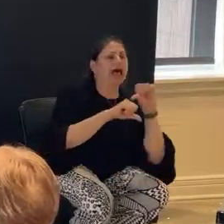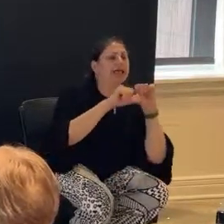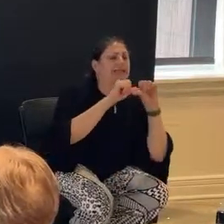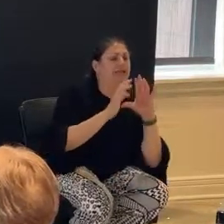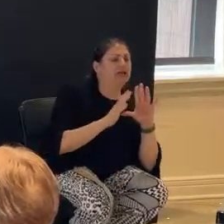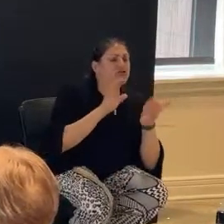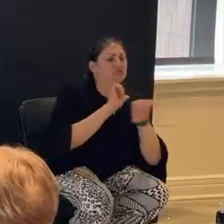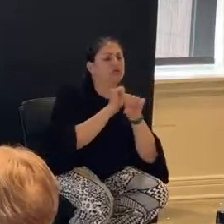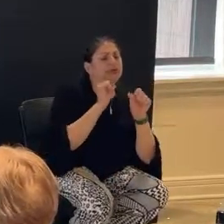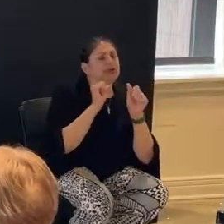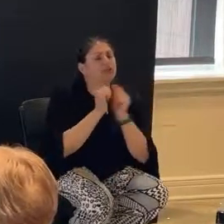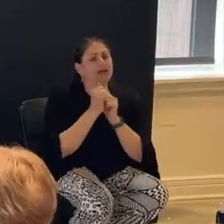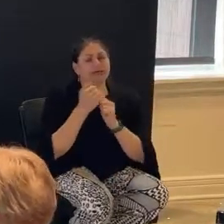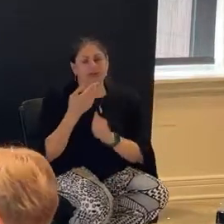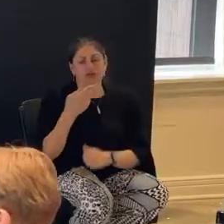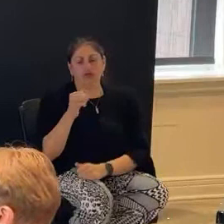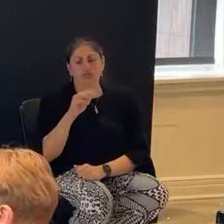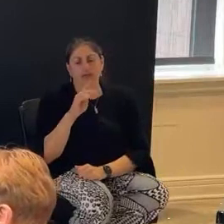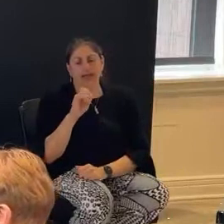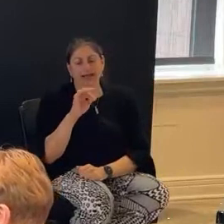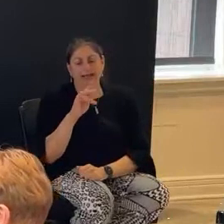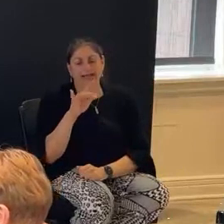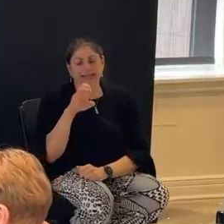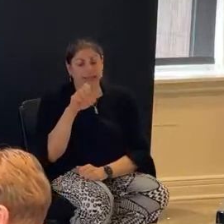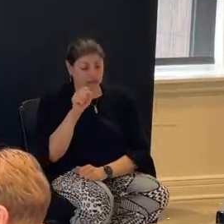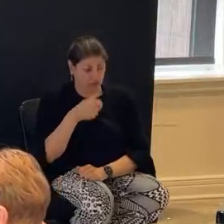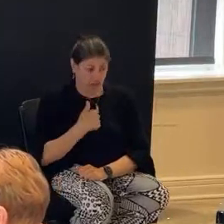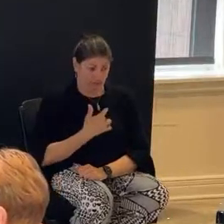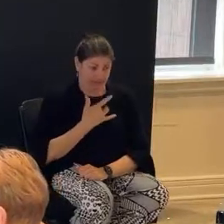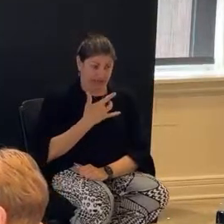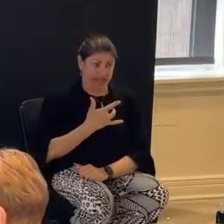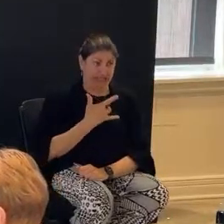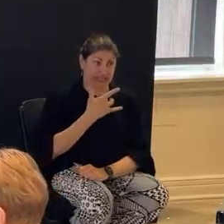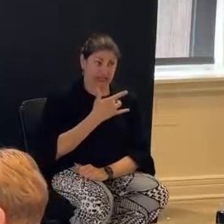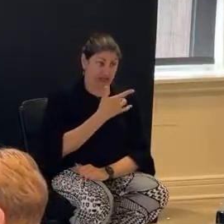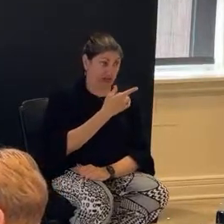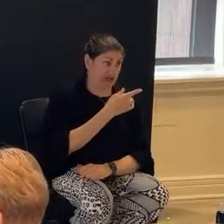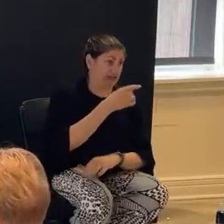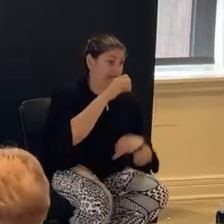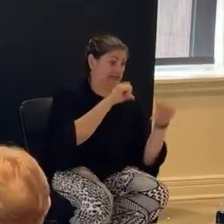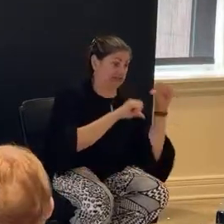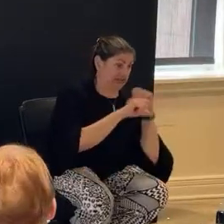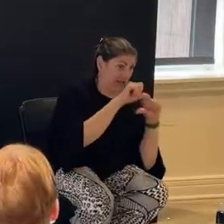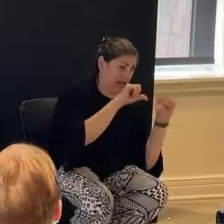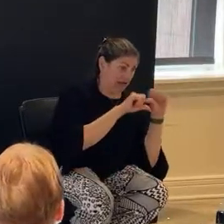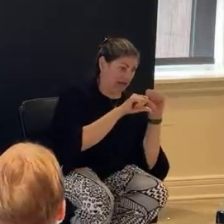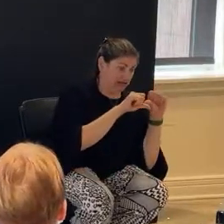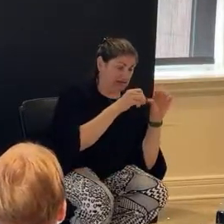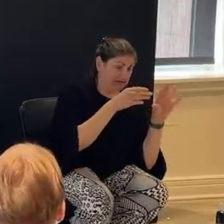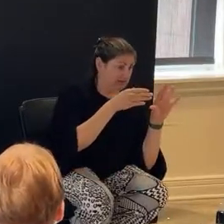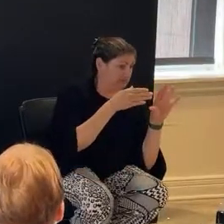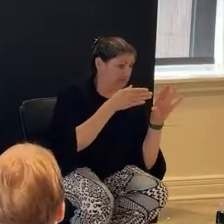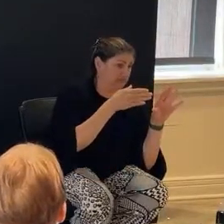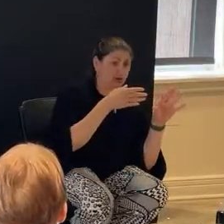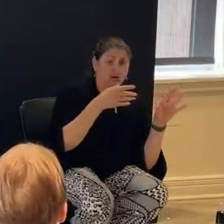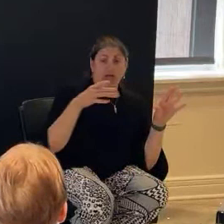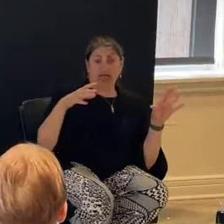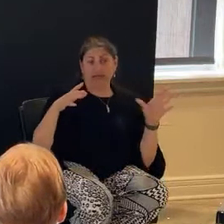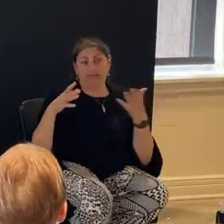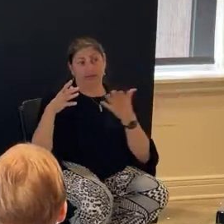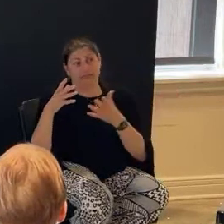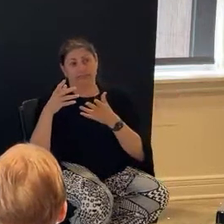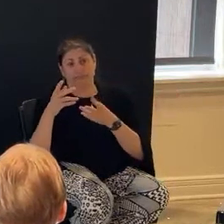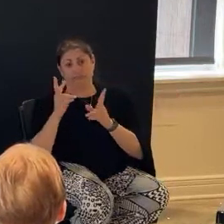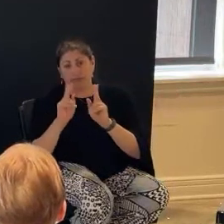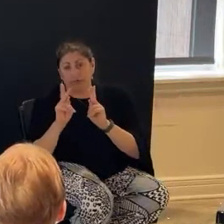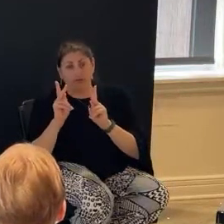of collaboration between sort of the scientific disciplines and the humanities, you know, both writing, as you are doing, but also,